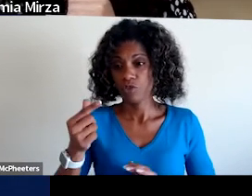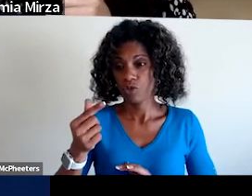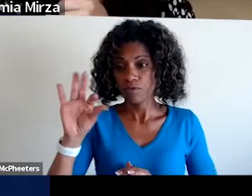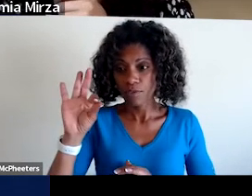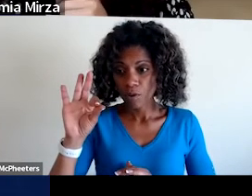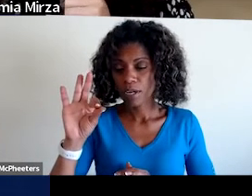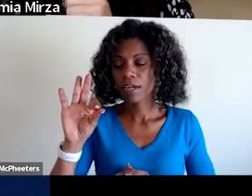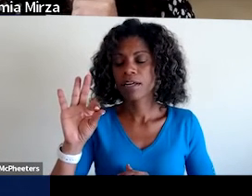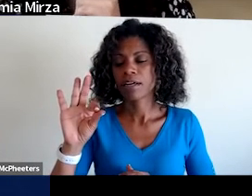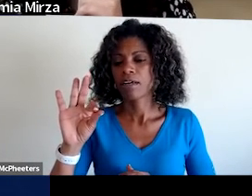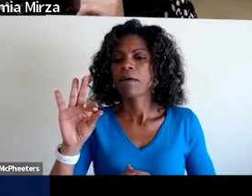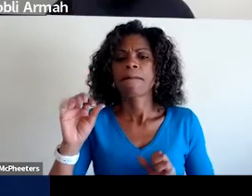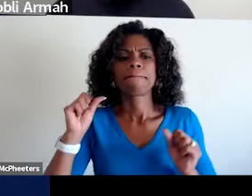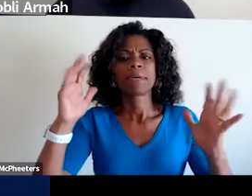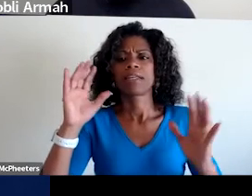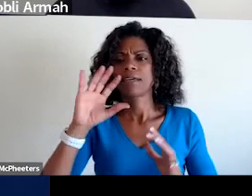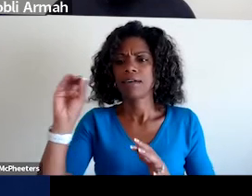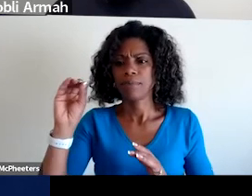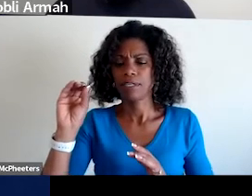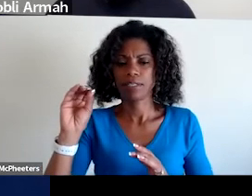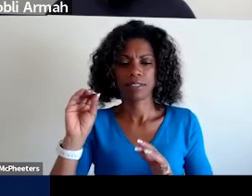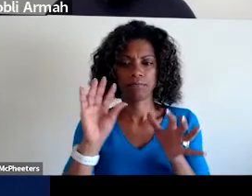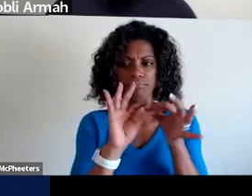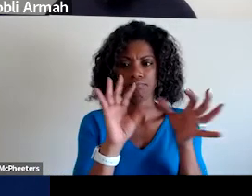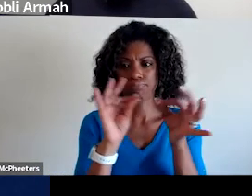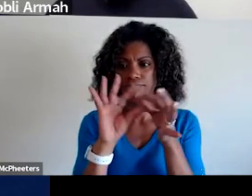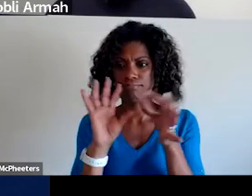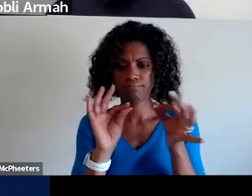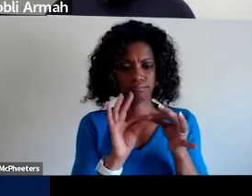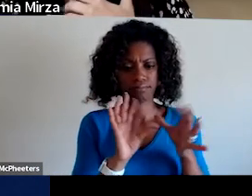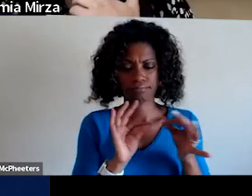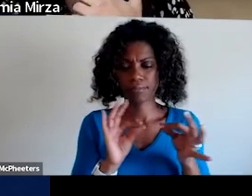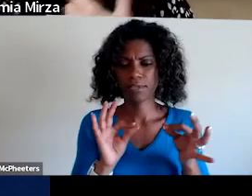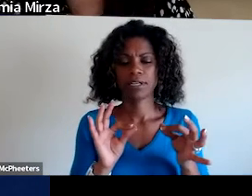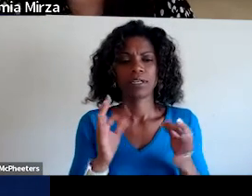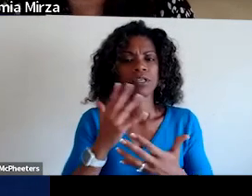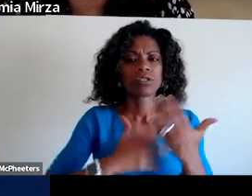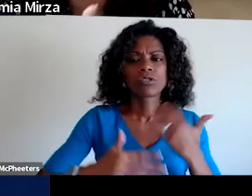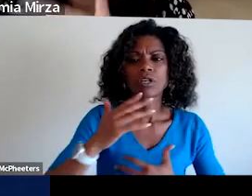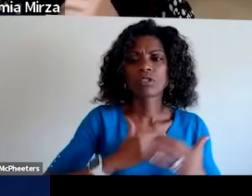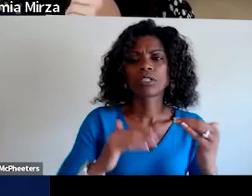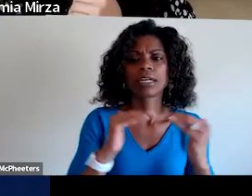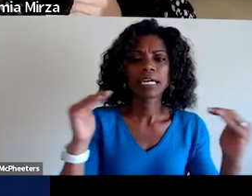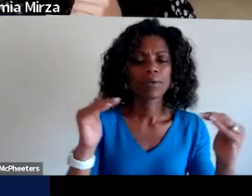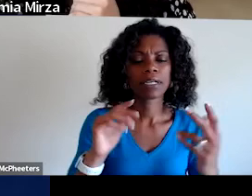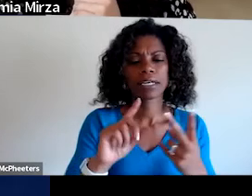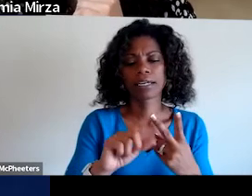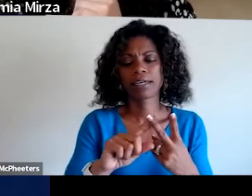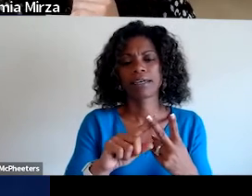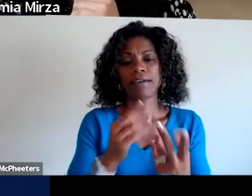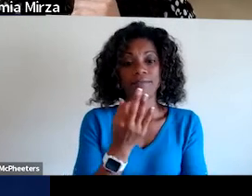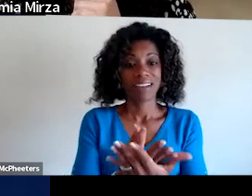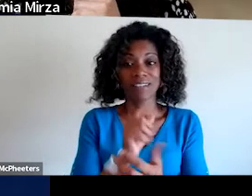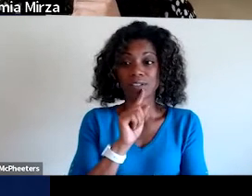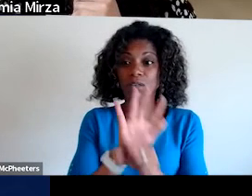solidarity. They created value statements that were centered on equity and justice. There were a lot of financial pledges that came out of that